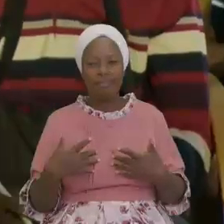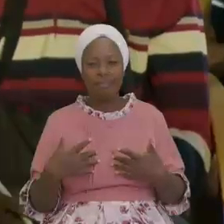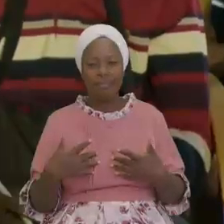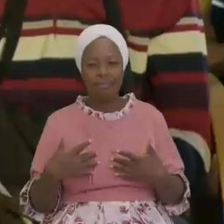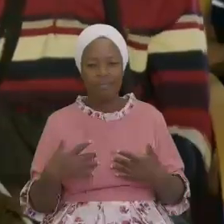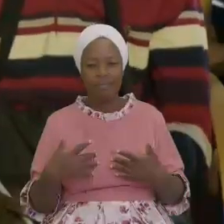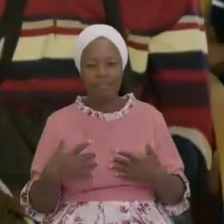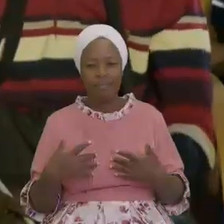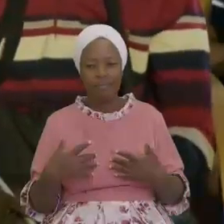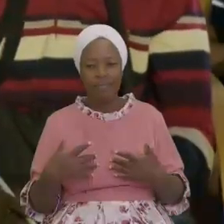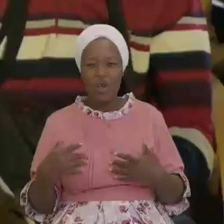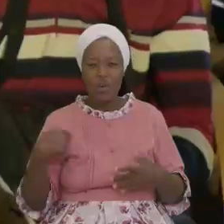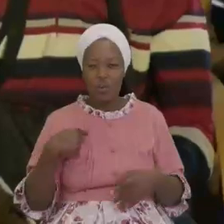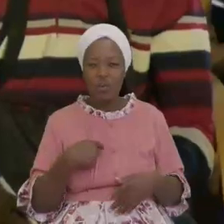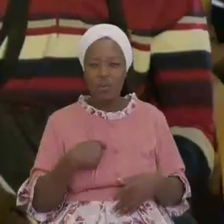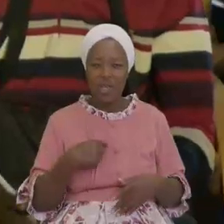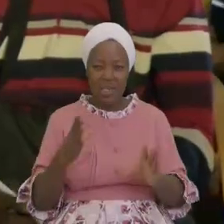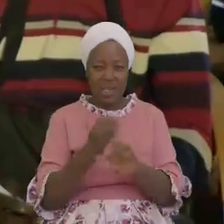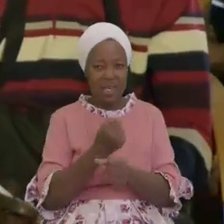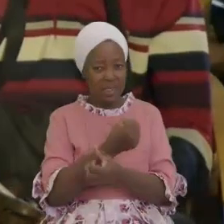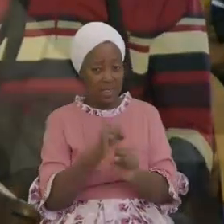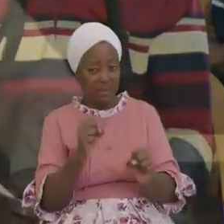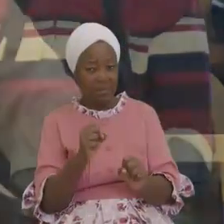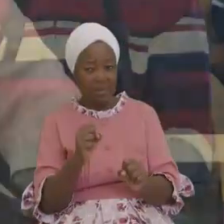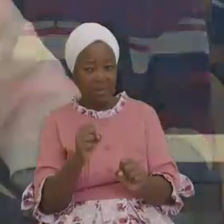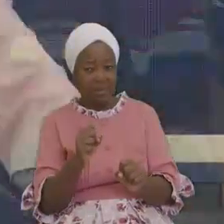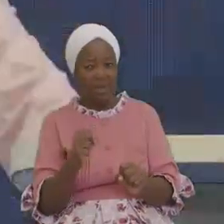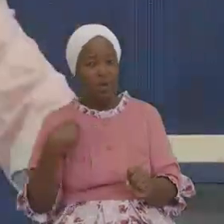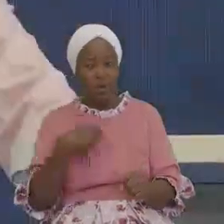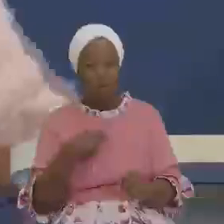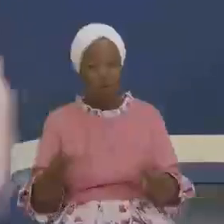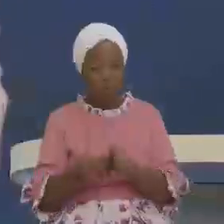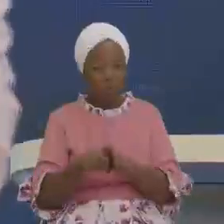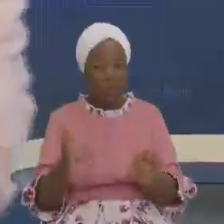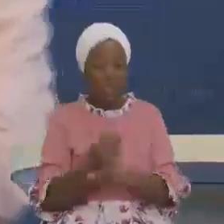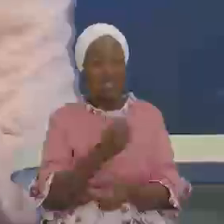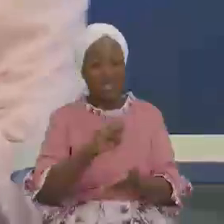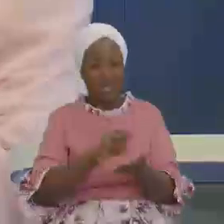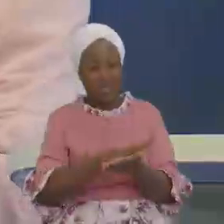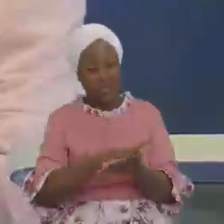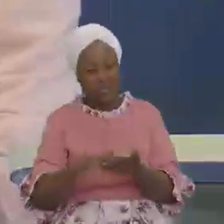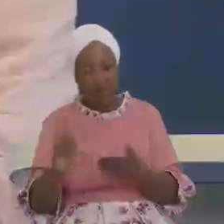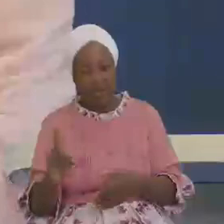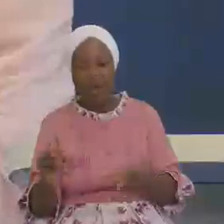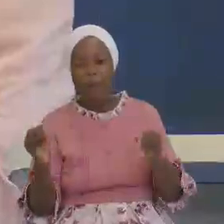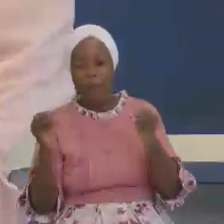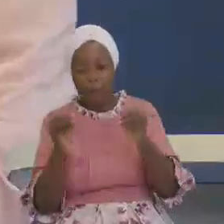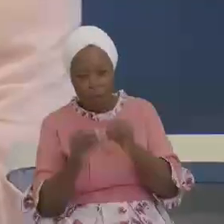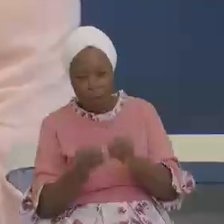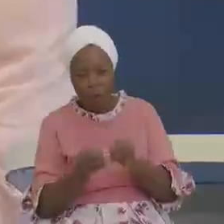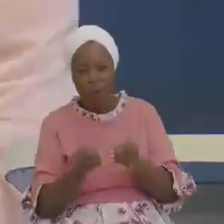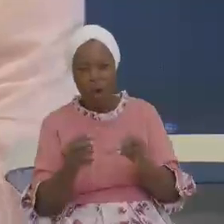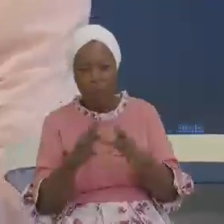We get saved, we also get sanctified. More